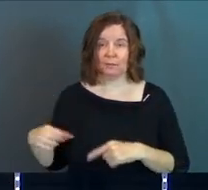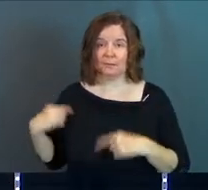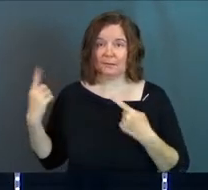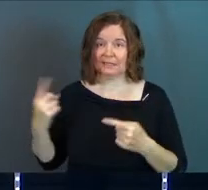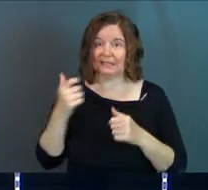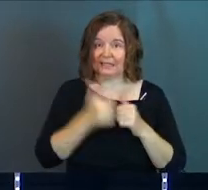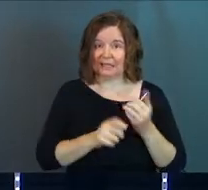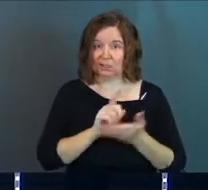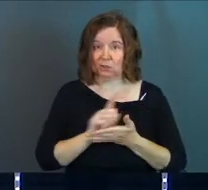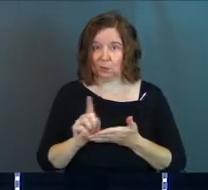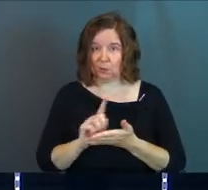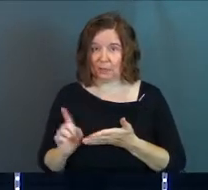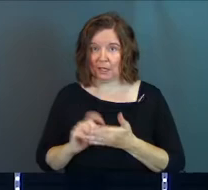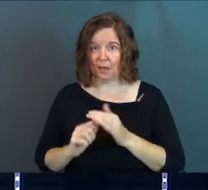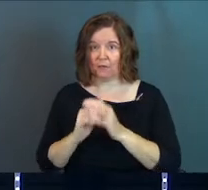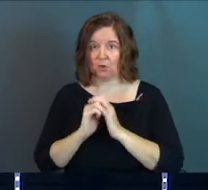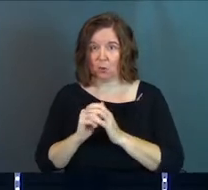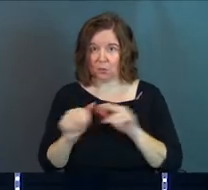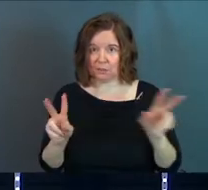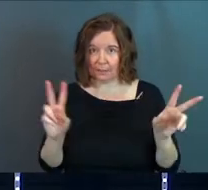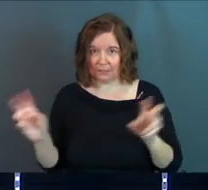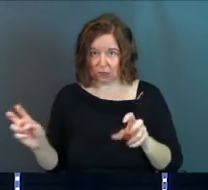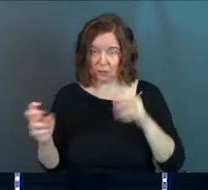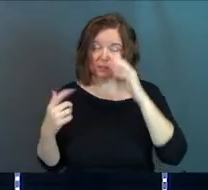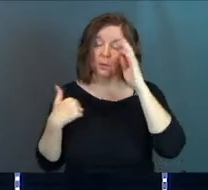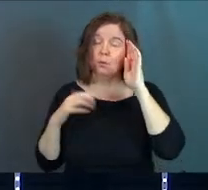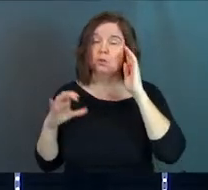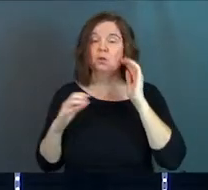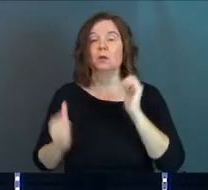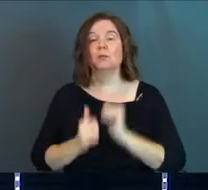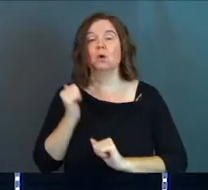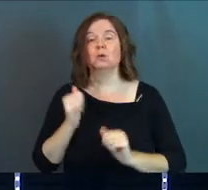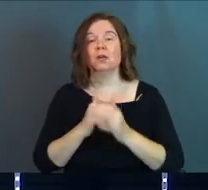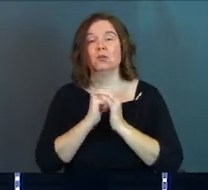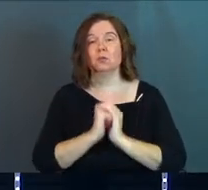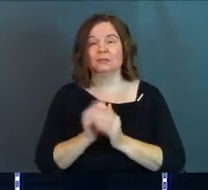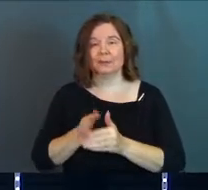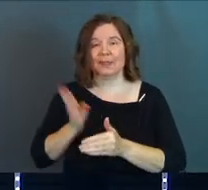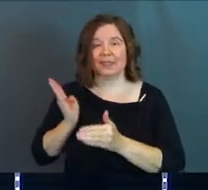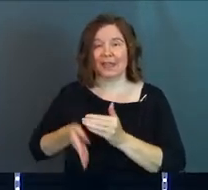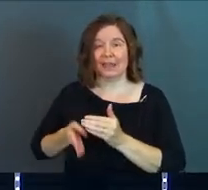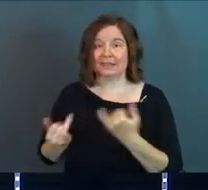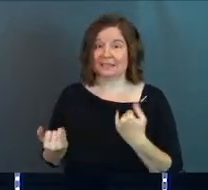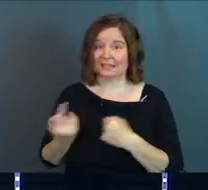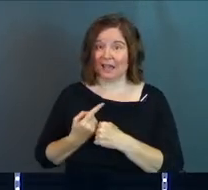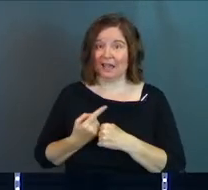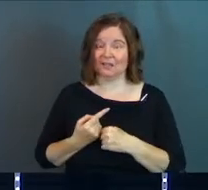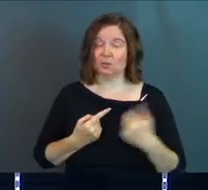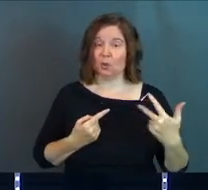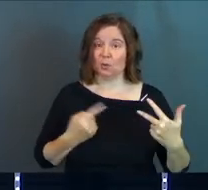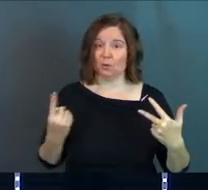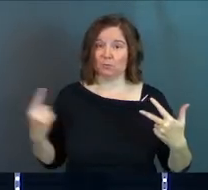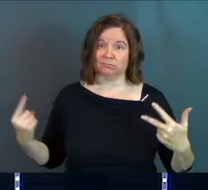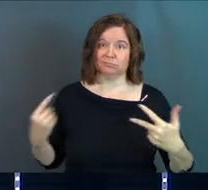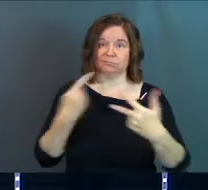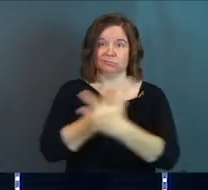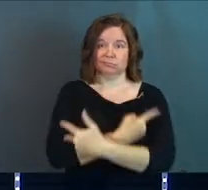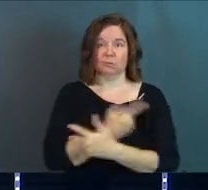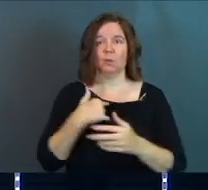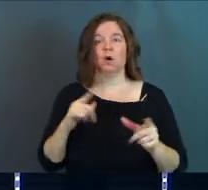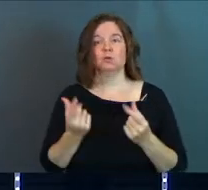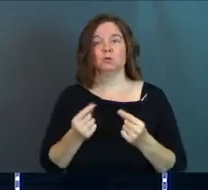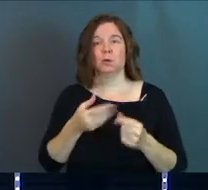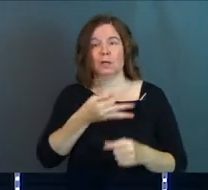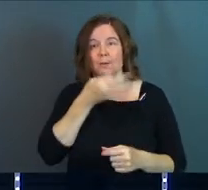this each week of the worship series. We're doing most of our worship at the end, and today we're also doing communion at